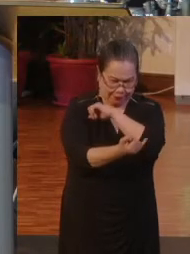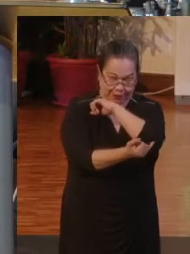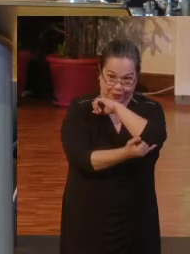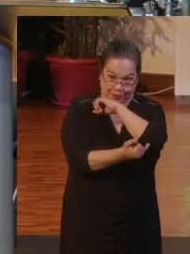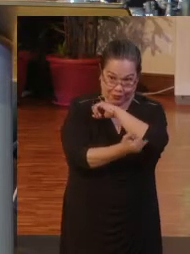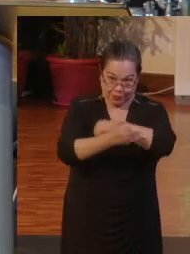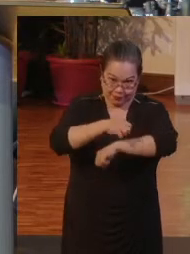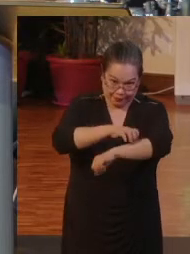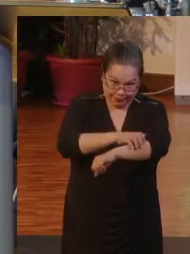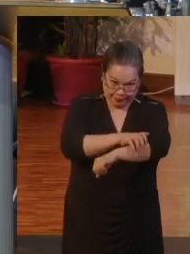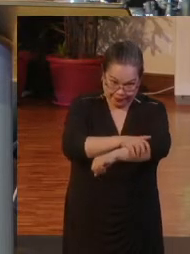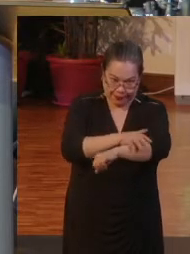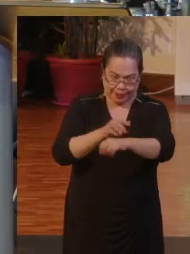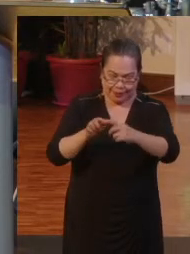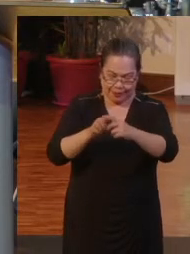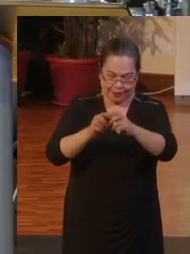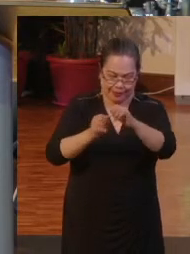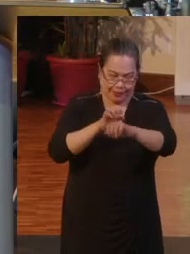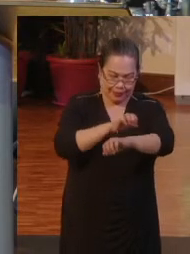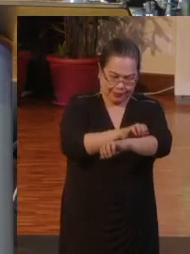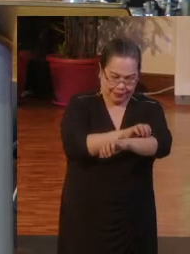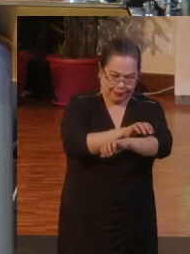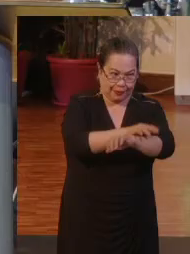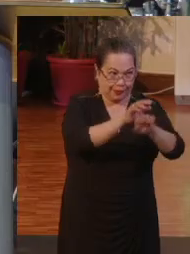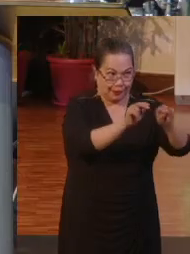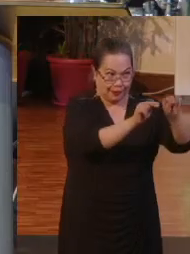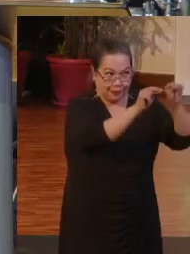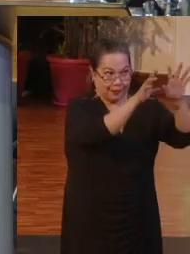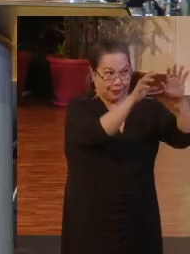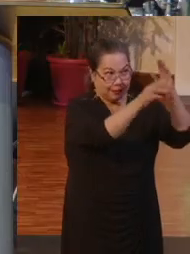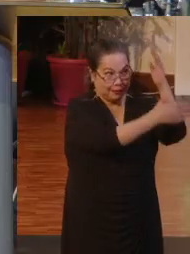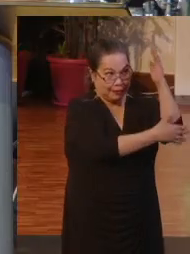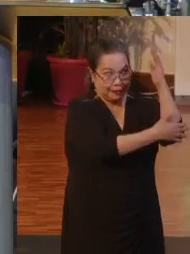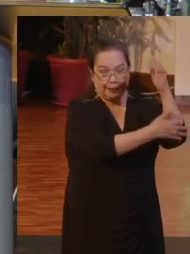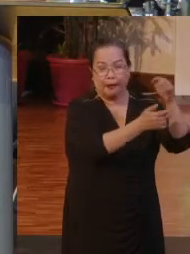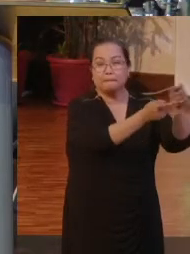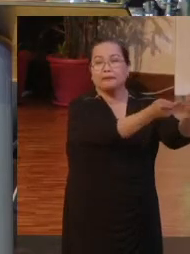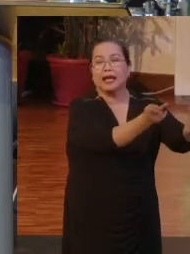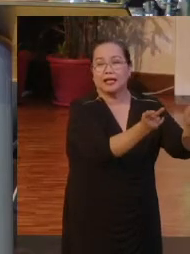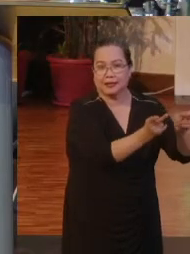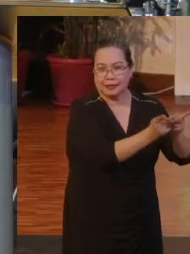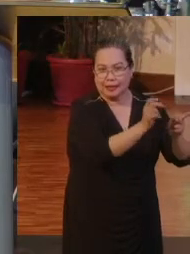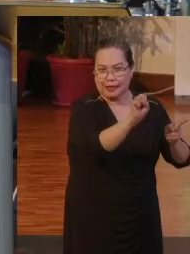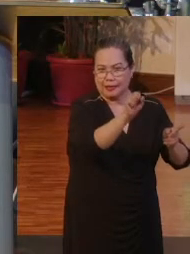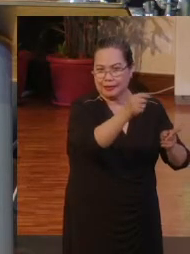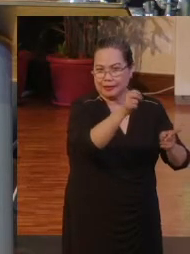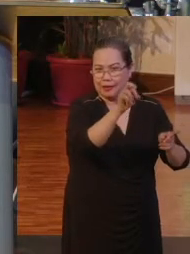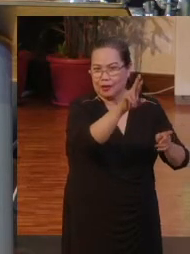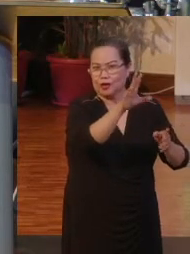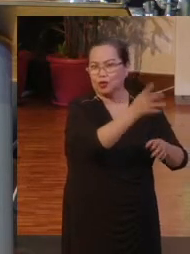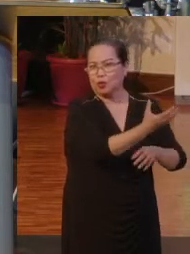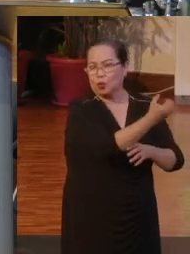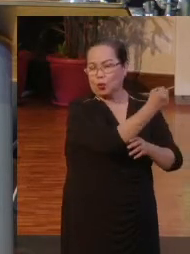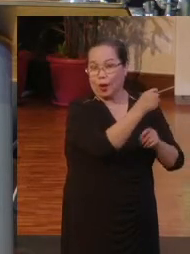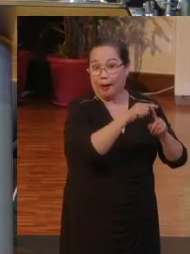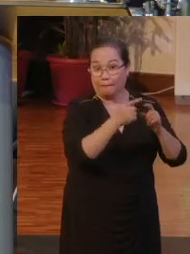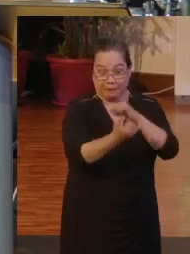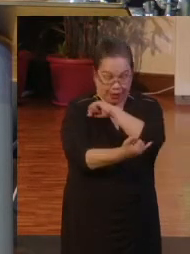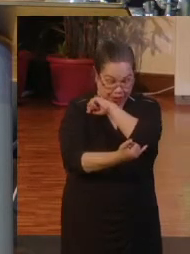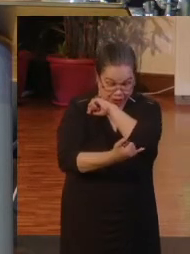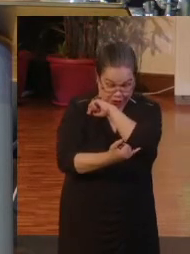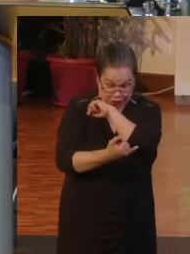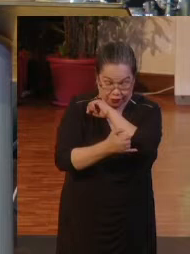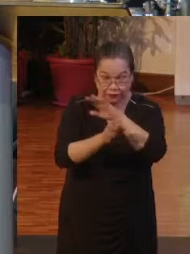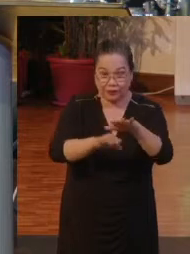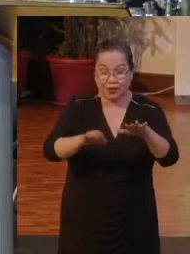Esau, and I gave Esau the hill country of Seir to possess. But Jacob and his